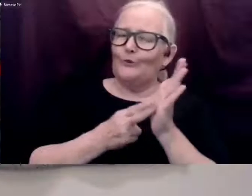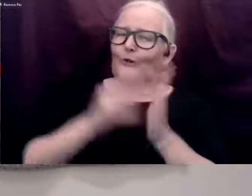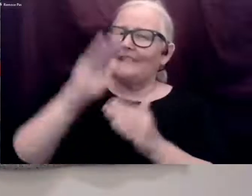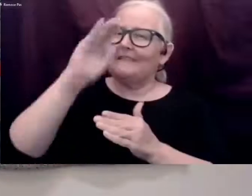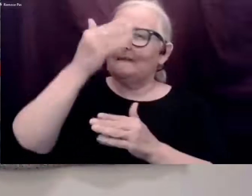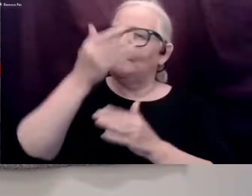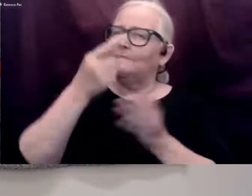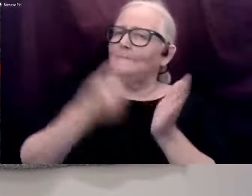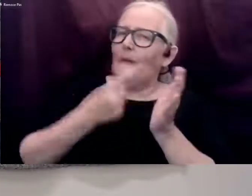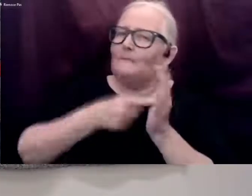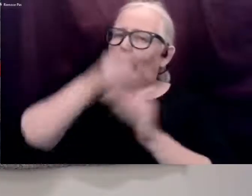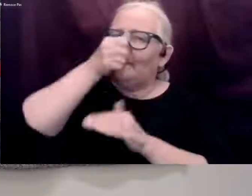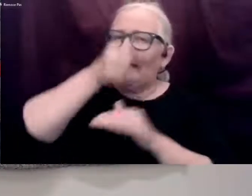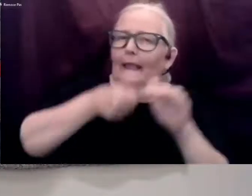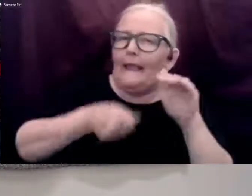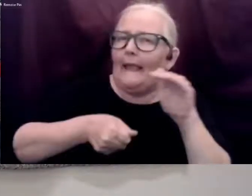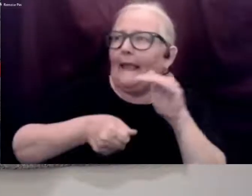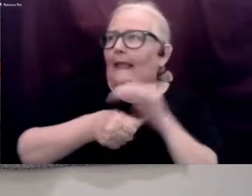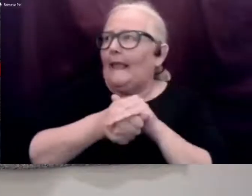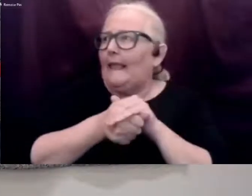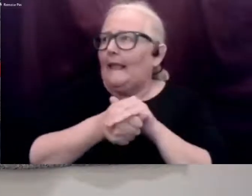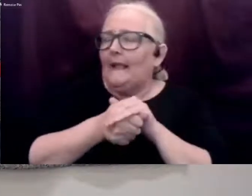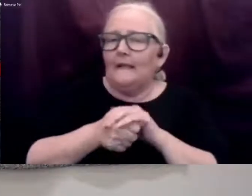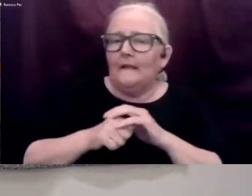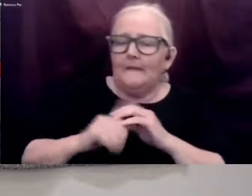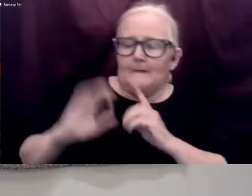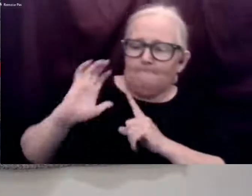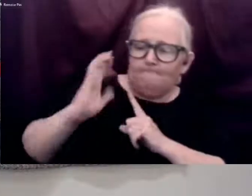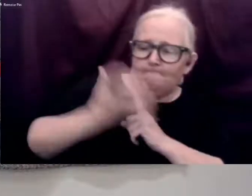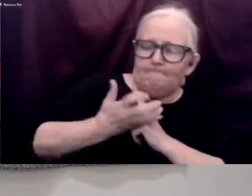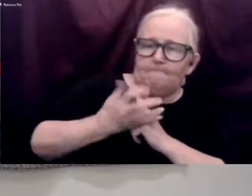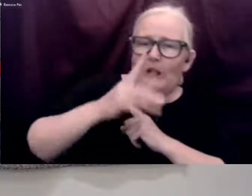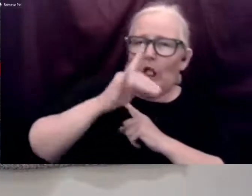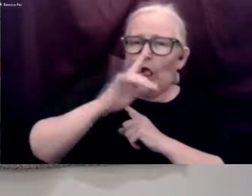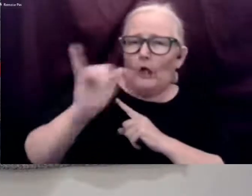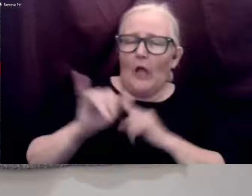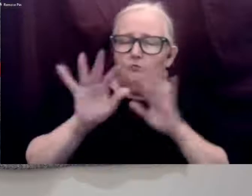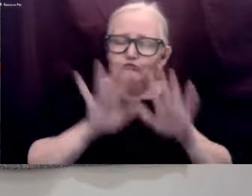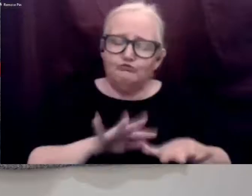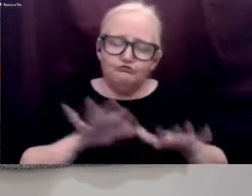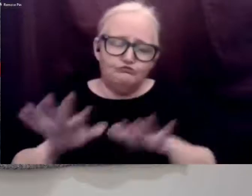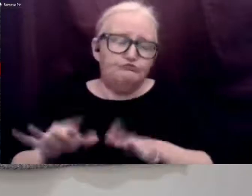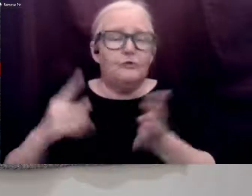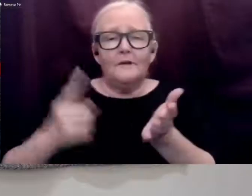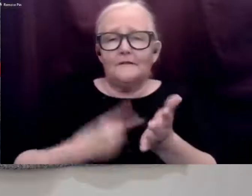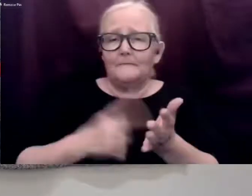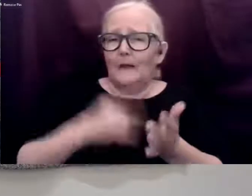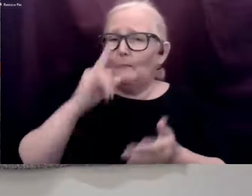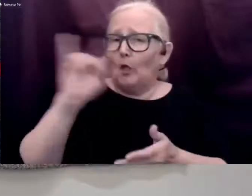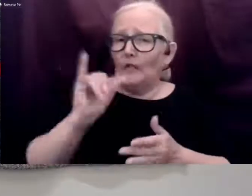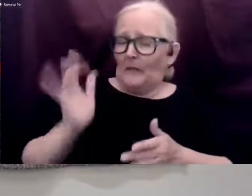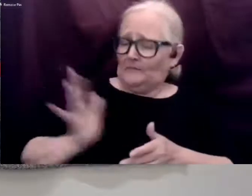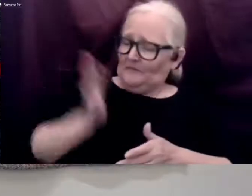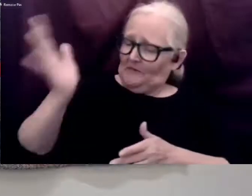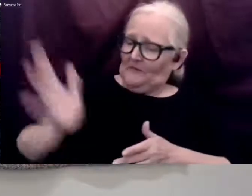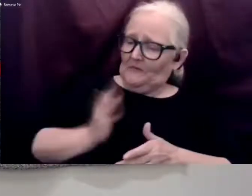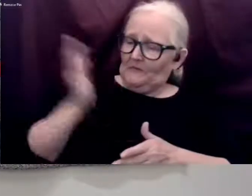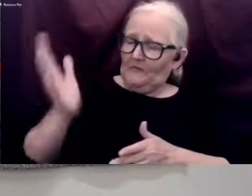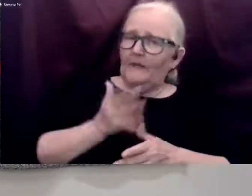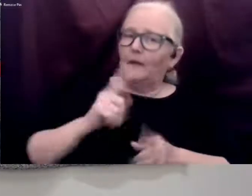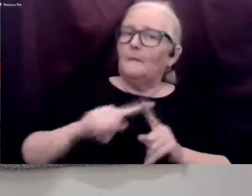wearing rags and sometimes finery, but so often cloaked from our immediate sight.